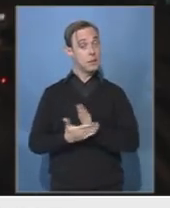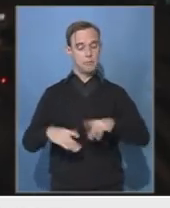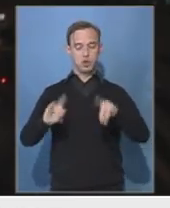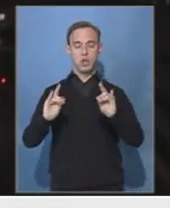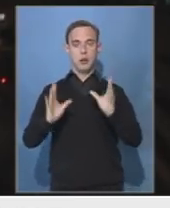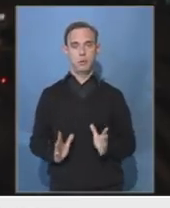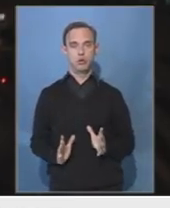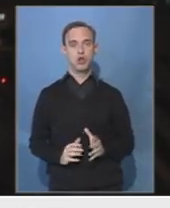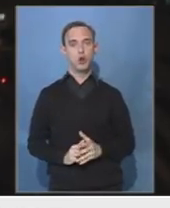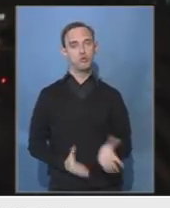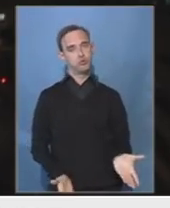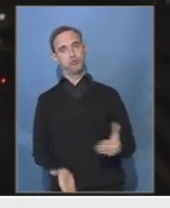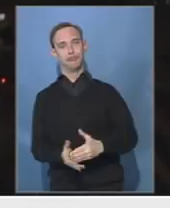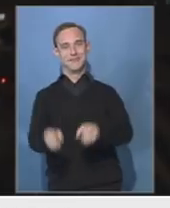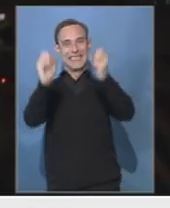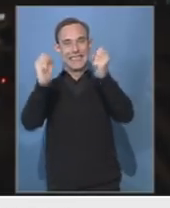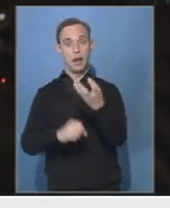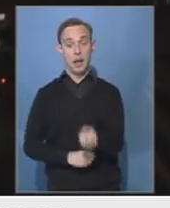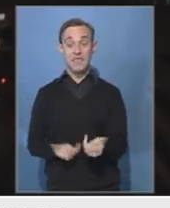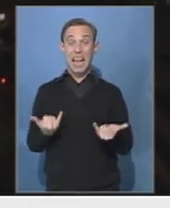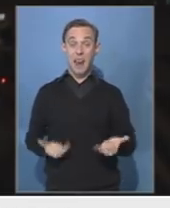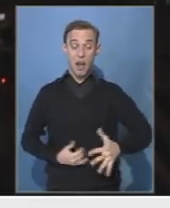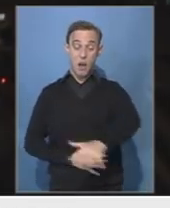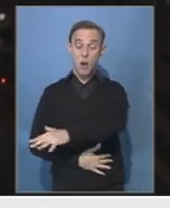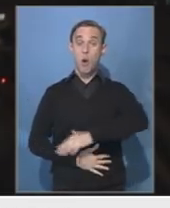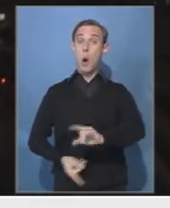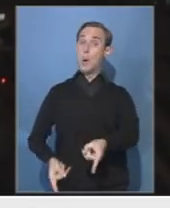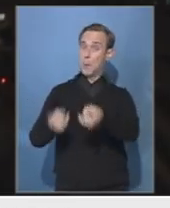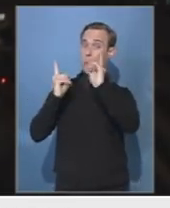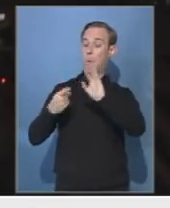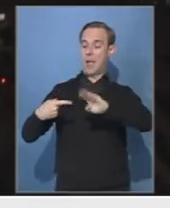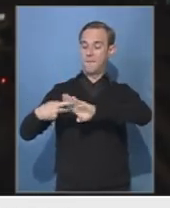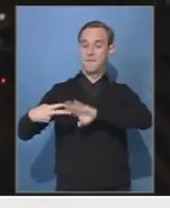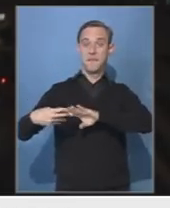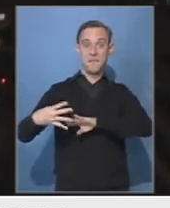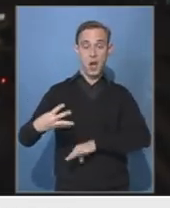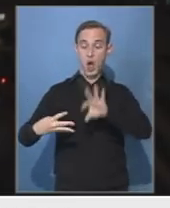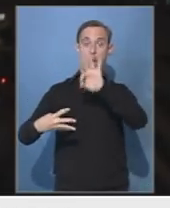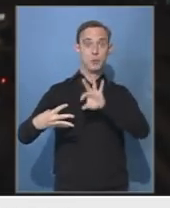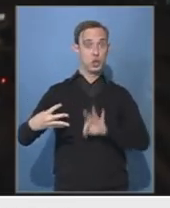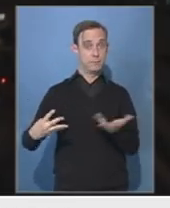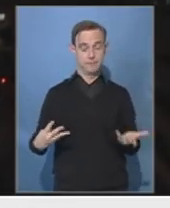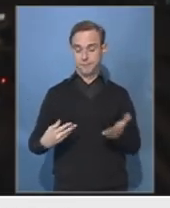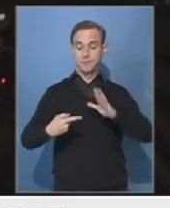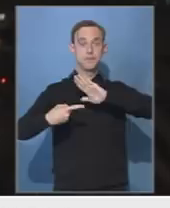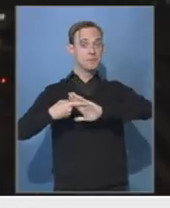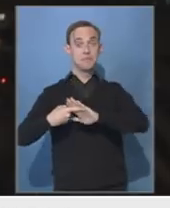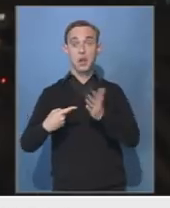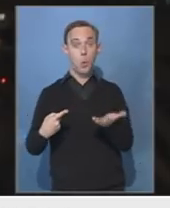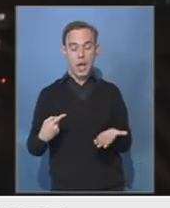would come up. The danger with what we are facing now, of course, there are various options that can play out tonight. The first one is